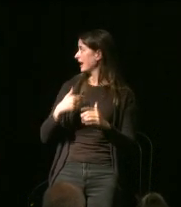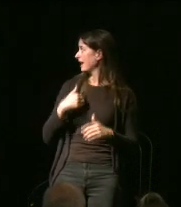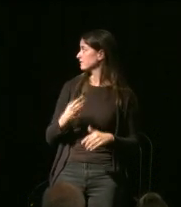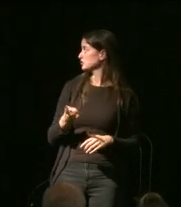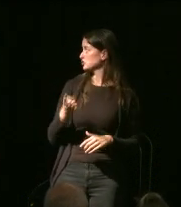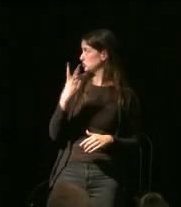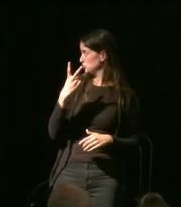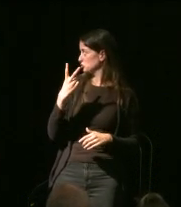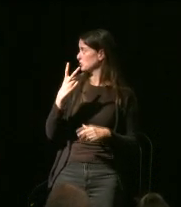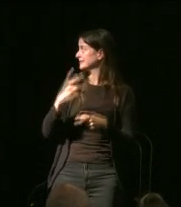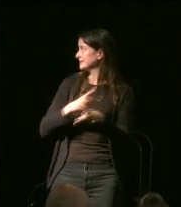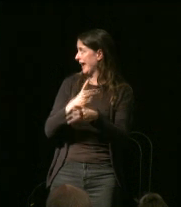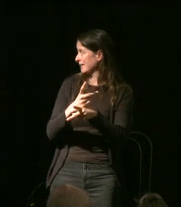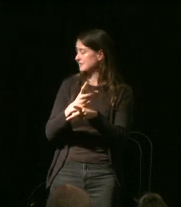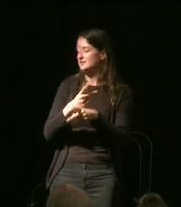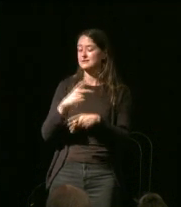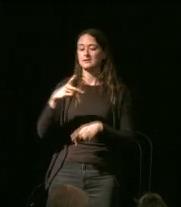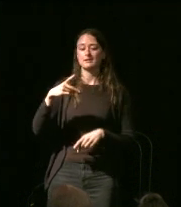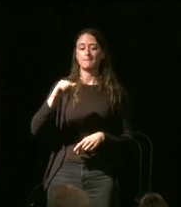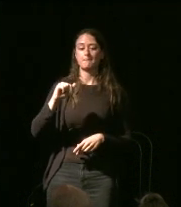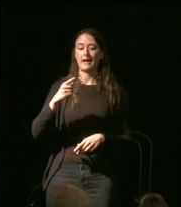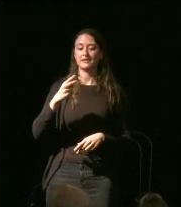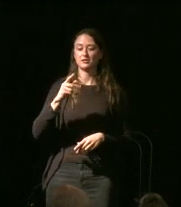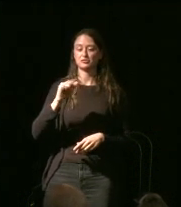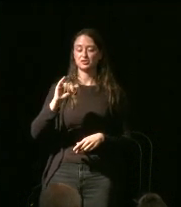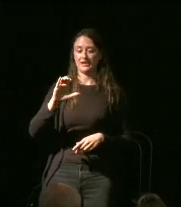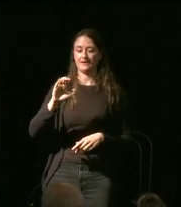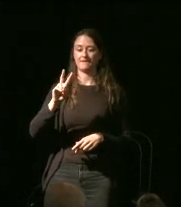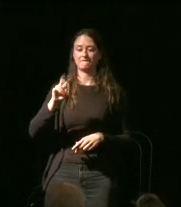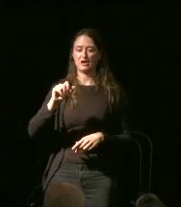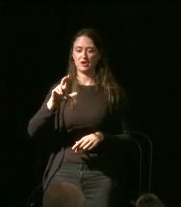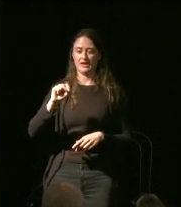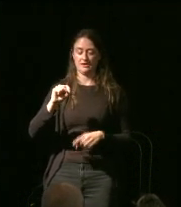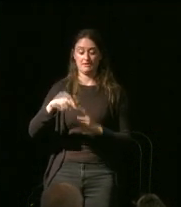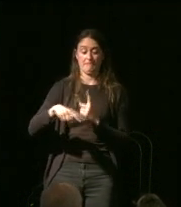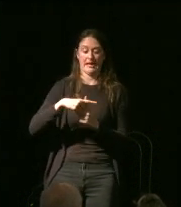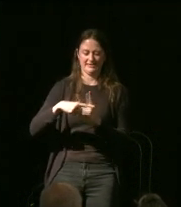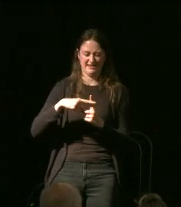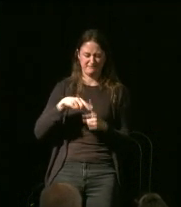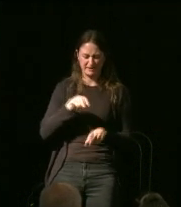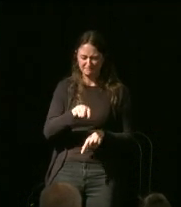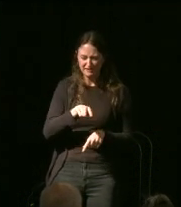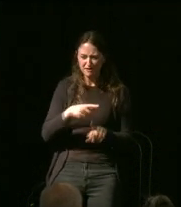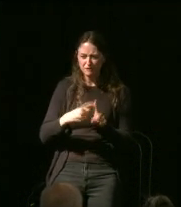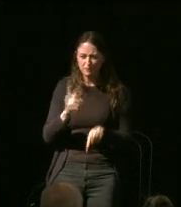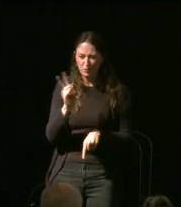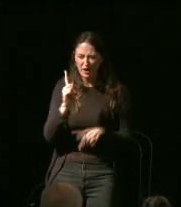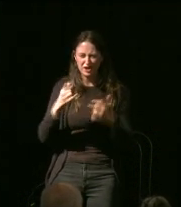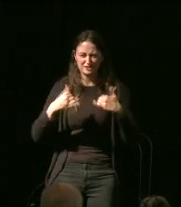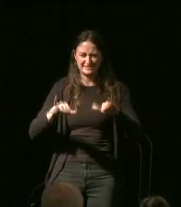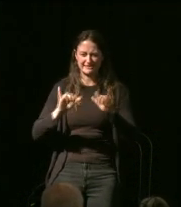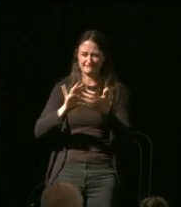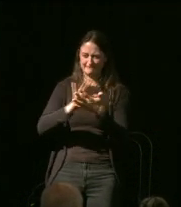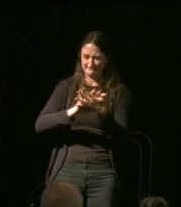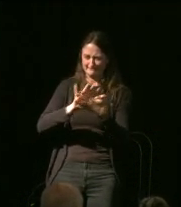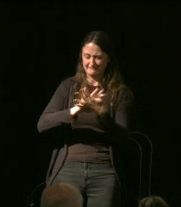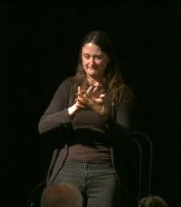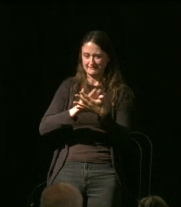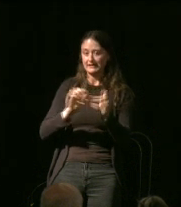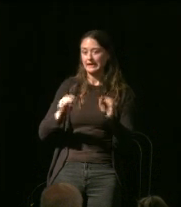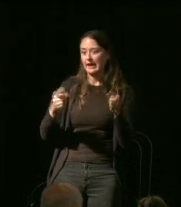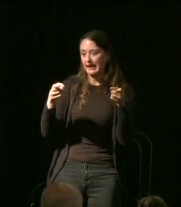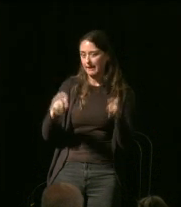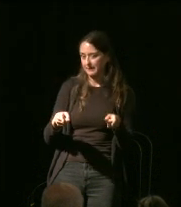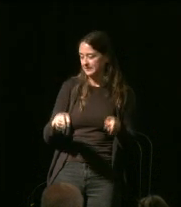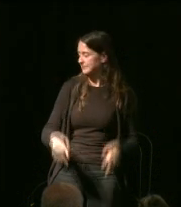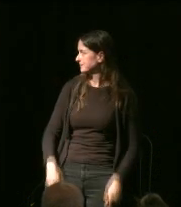Here's an image that shows that. So you can see the 2 disease-causing variants in the person with Usher syndrome, but if both of